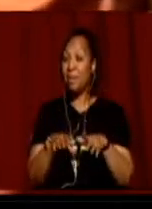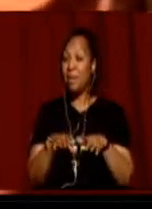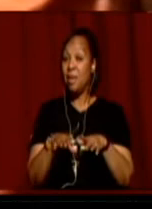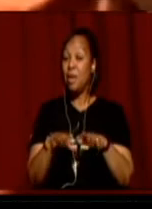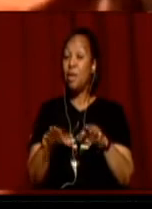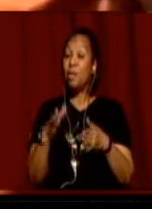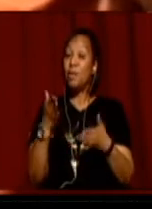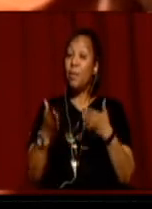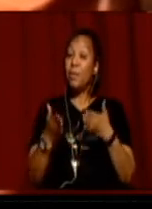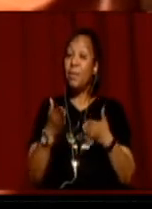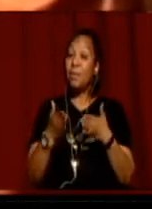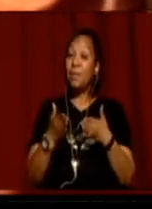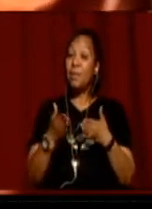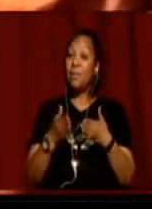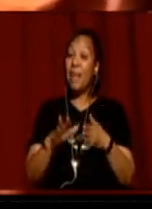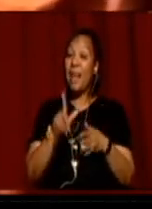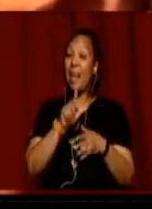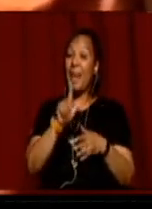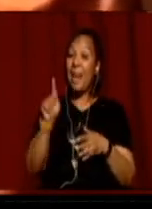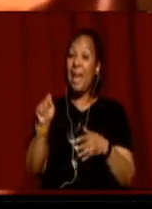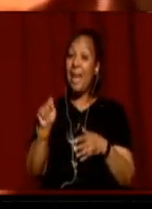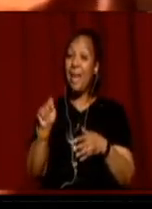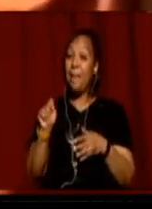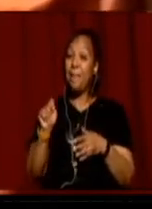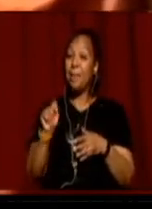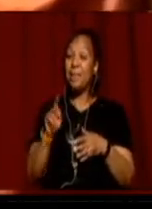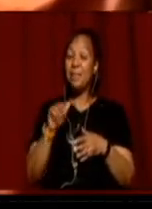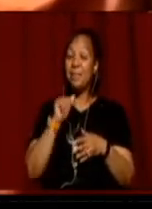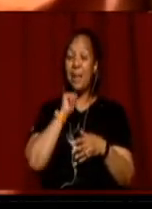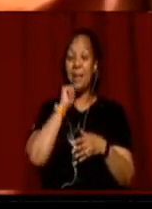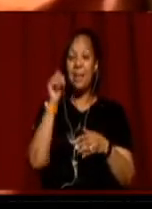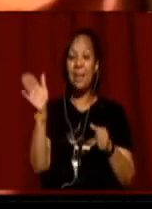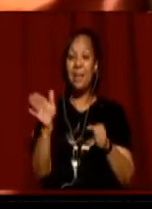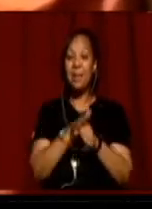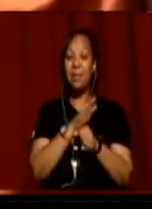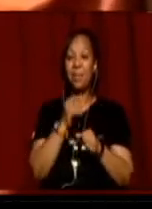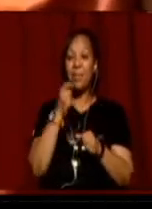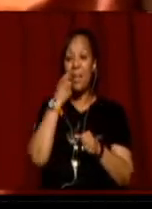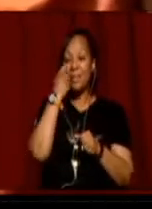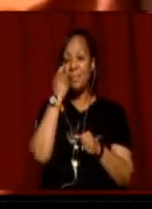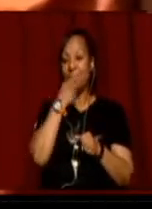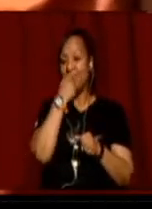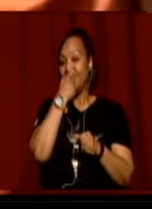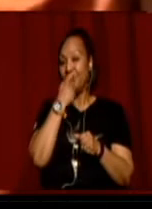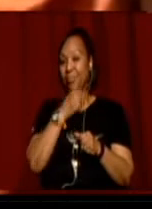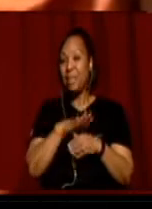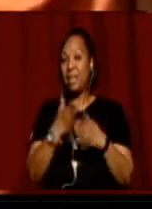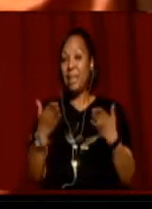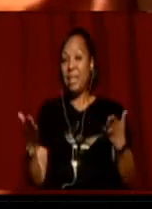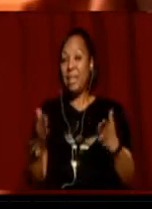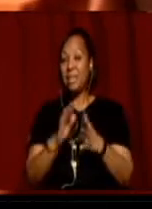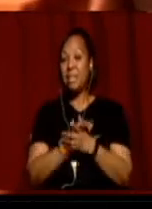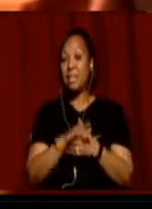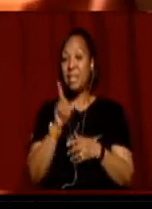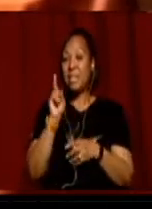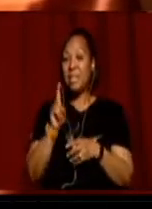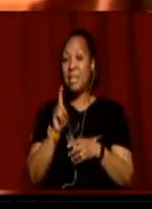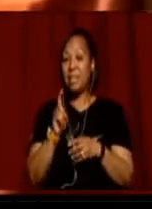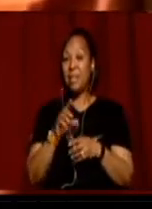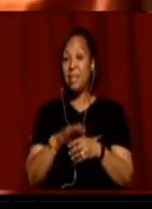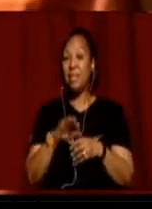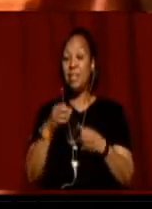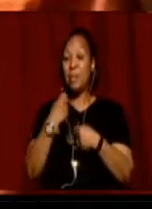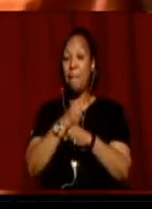enough lab capability, there aren't enough of the swabs or enough of the reagents, the chemicals that are needed to develop